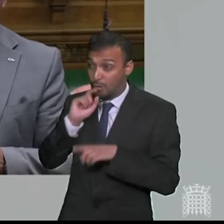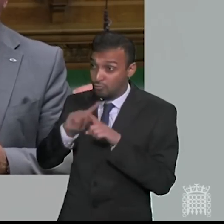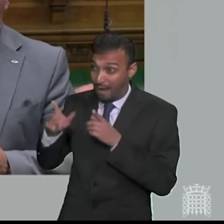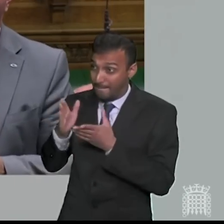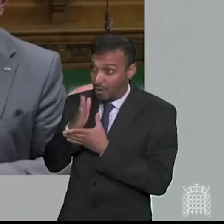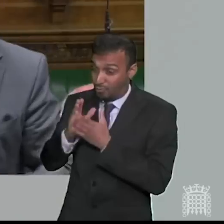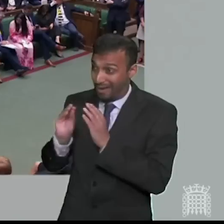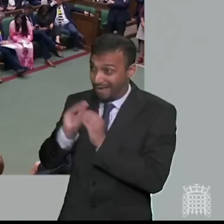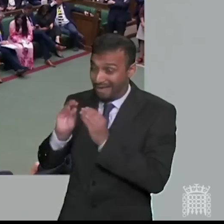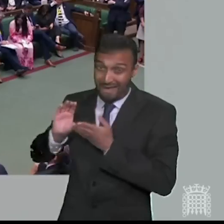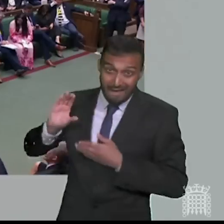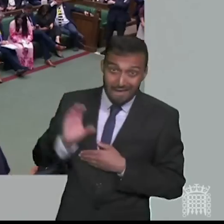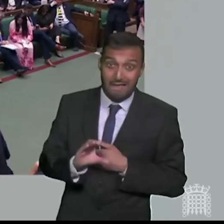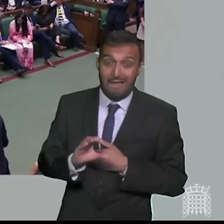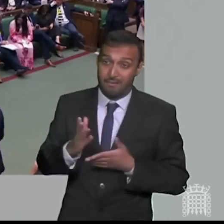the people of Northern Ireland?